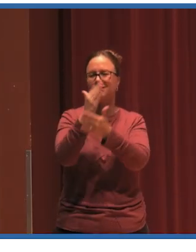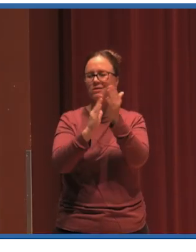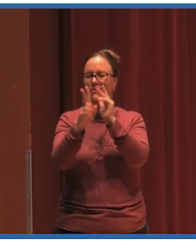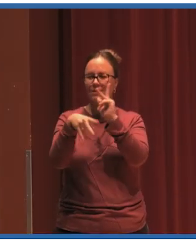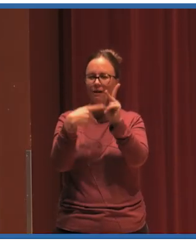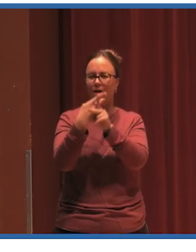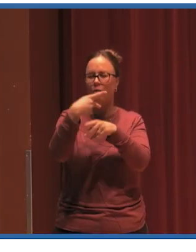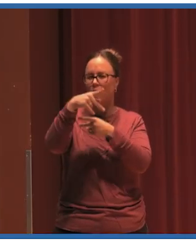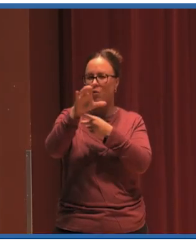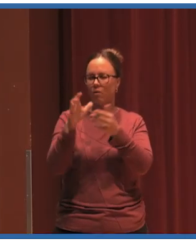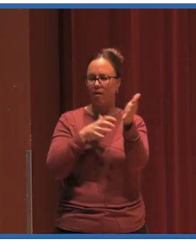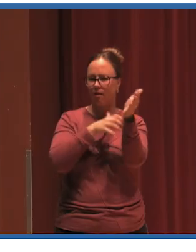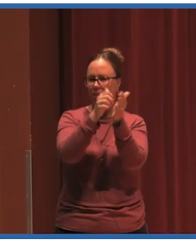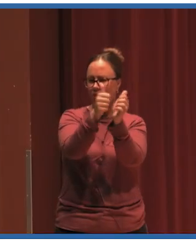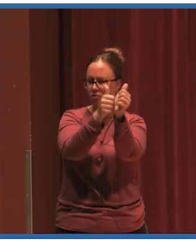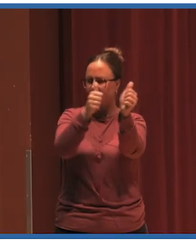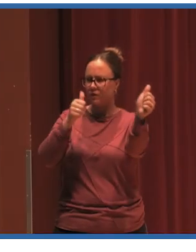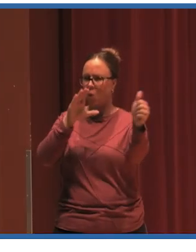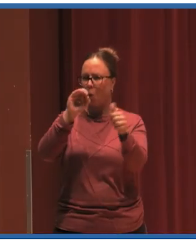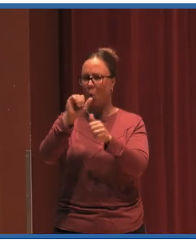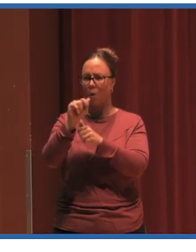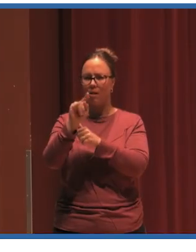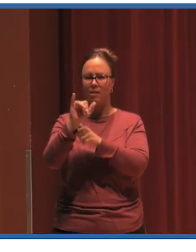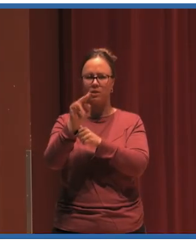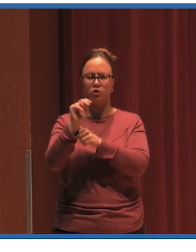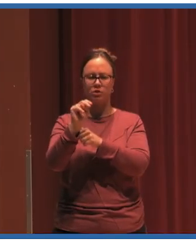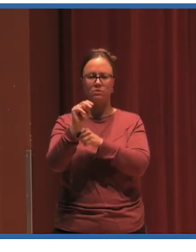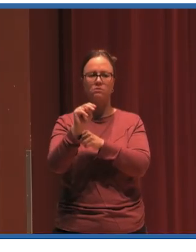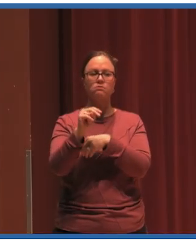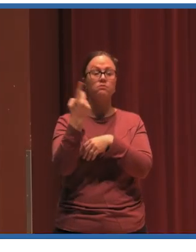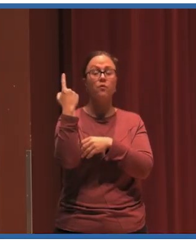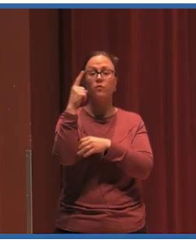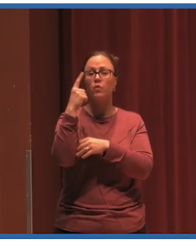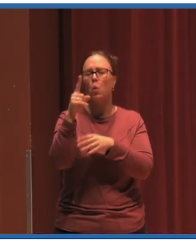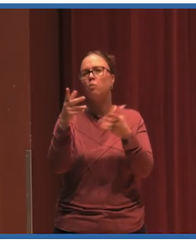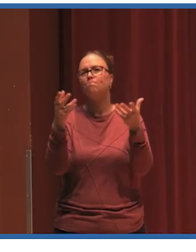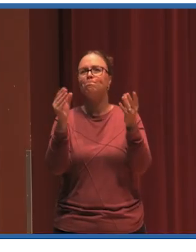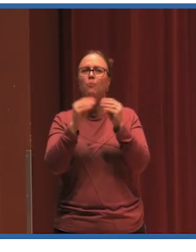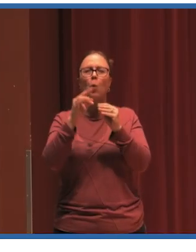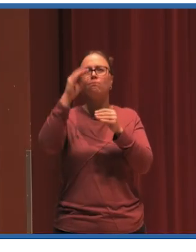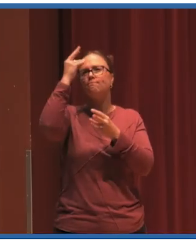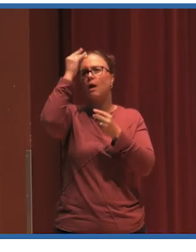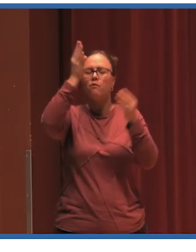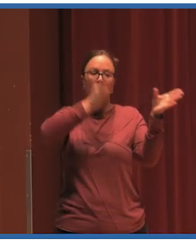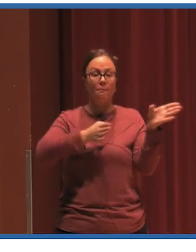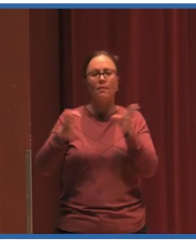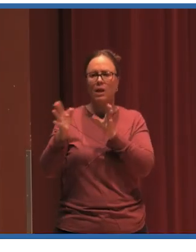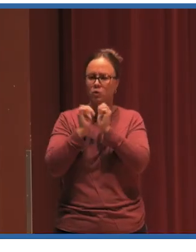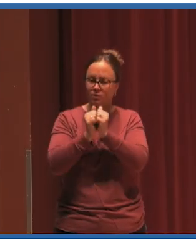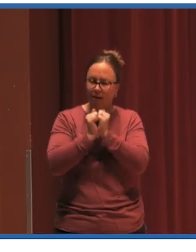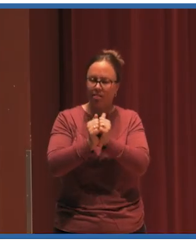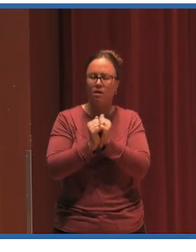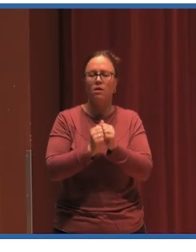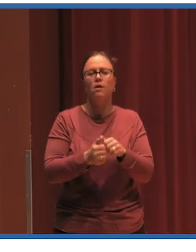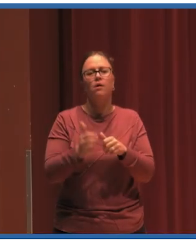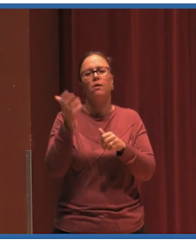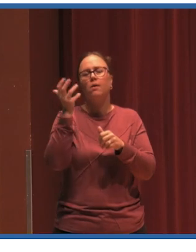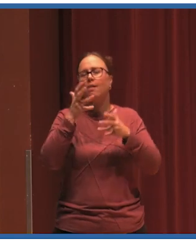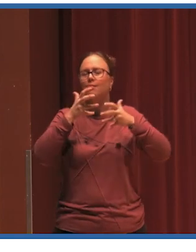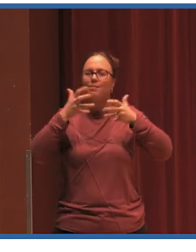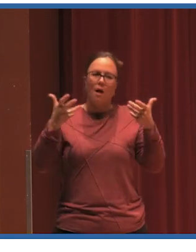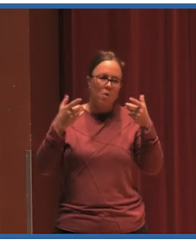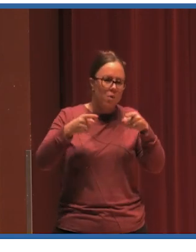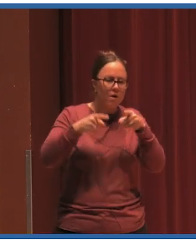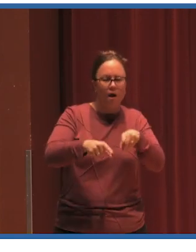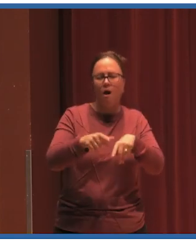County Cancer Prevention Coalition so that we can do a little bit of more thoughtful planning together. There's a tremendous amount going on. We